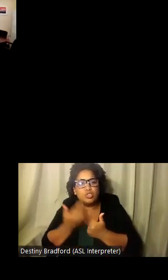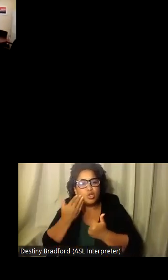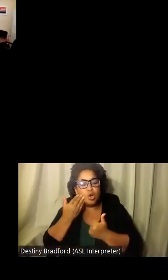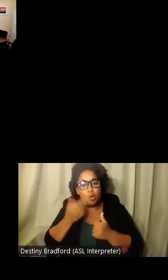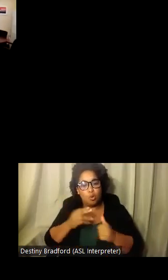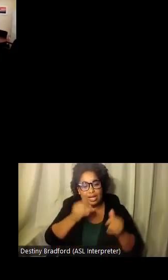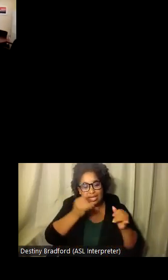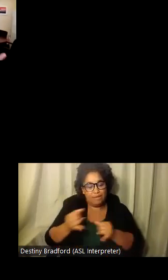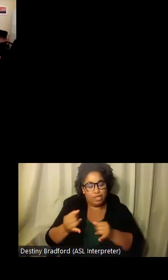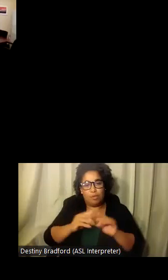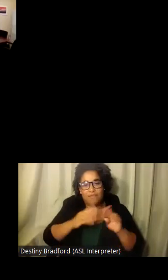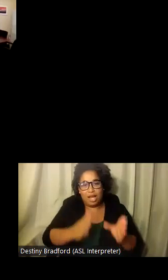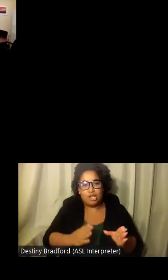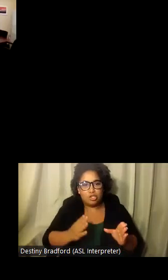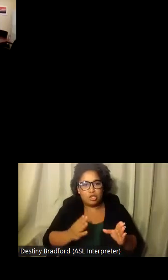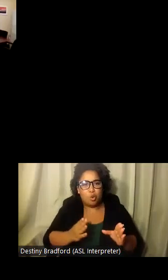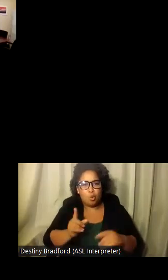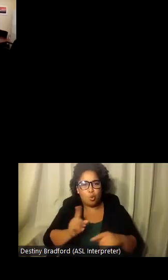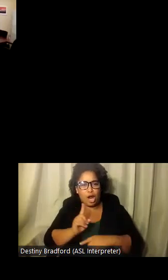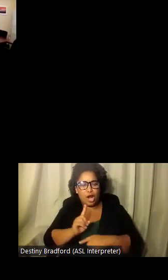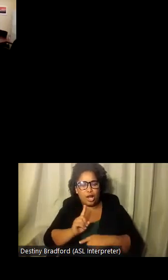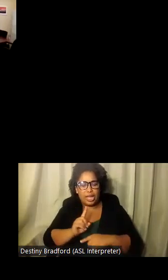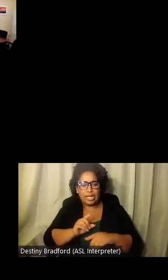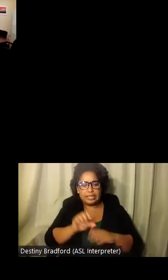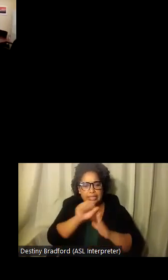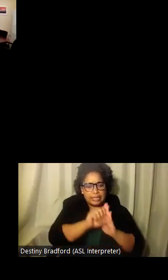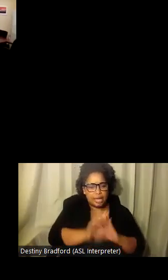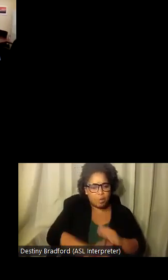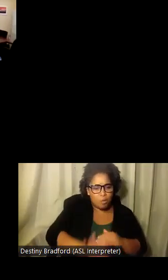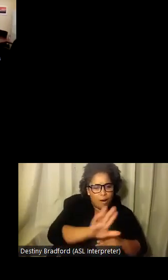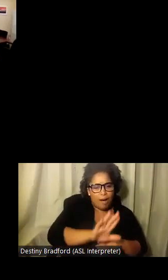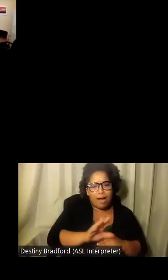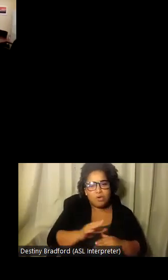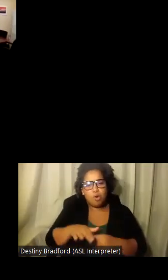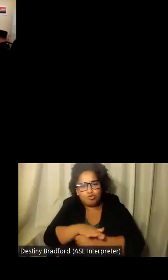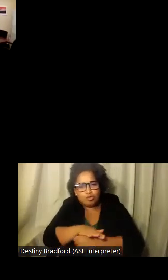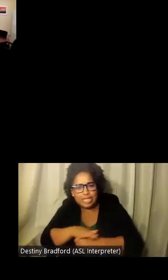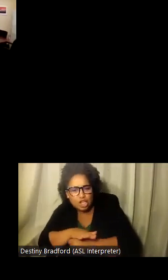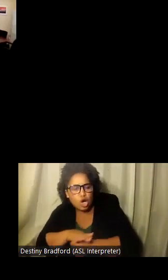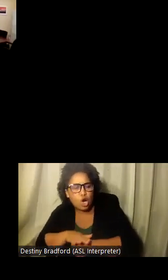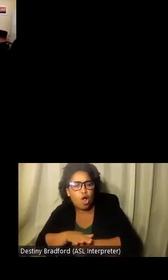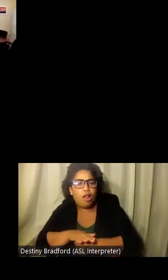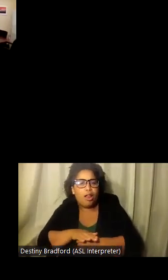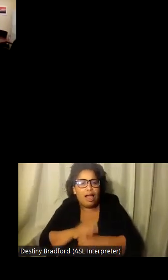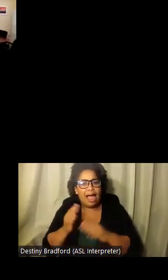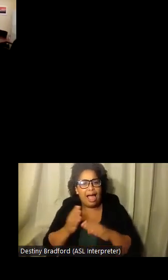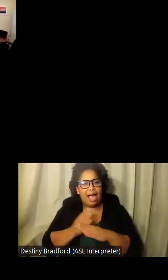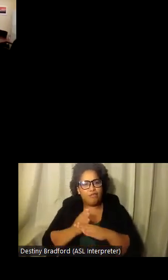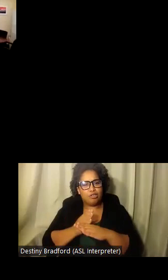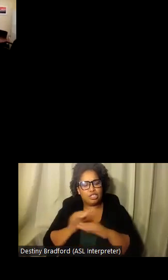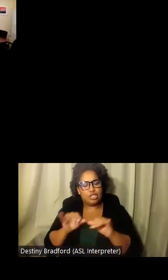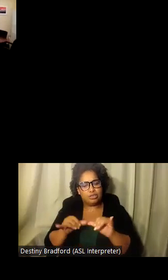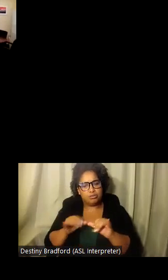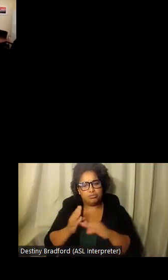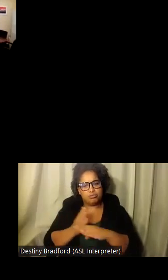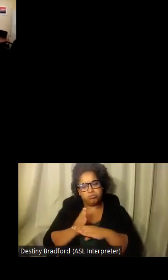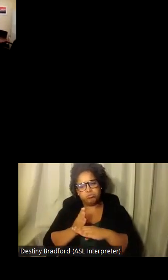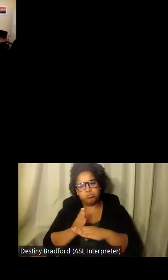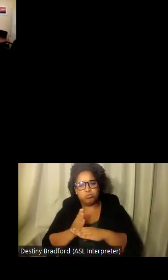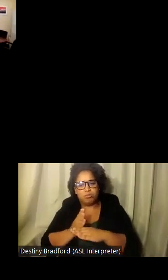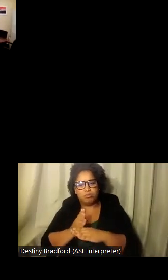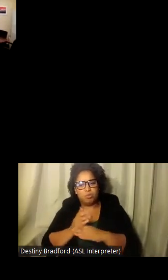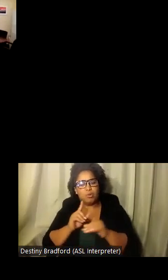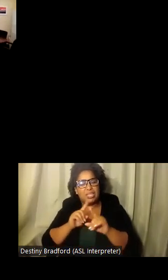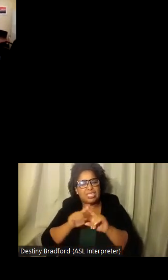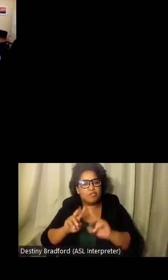statewide averages or even regional averages on certain various topics. And the data has been particularly useful